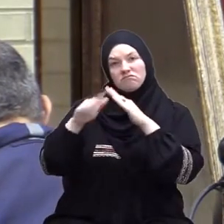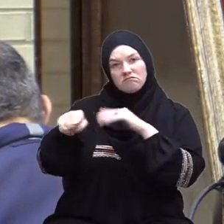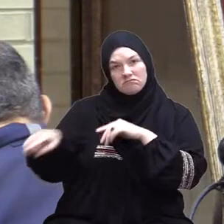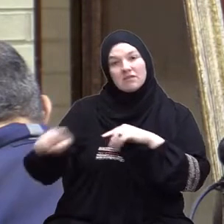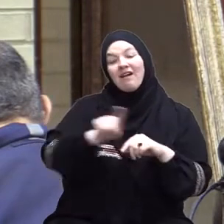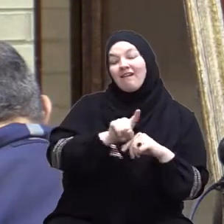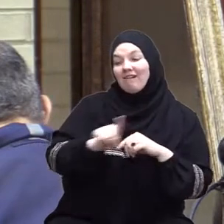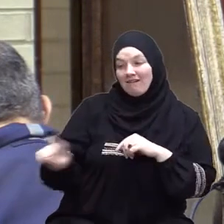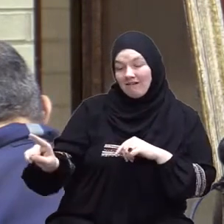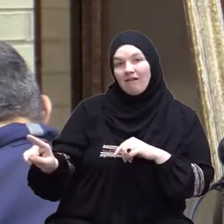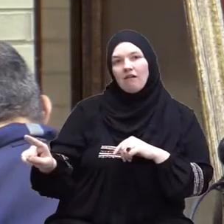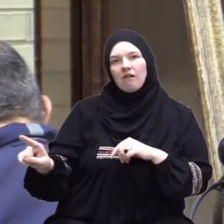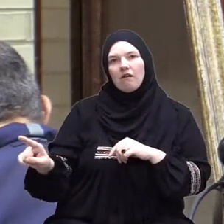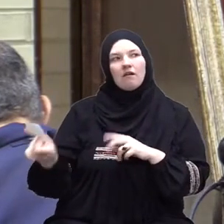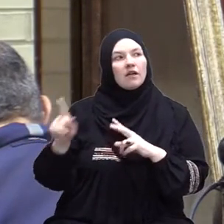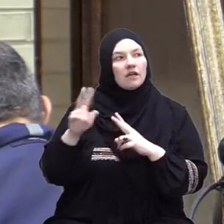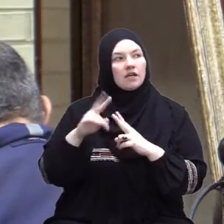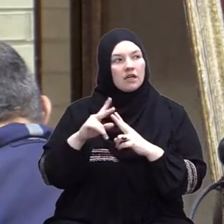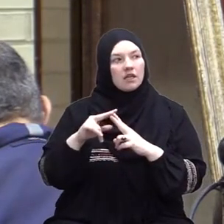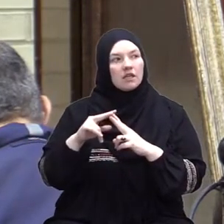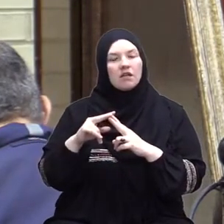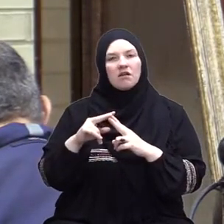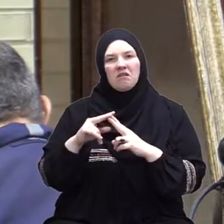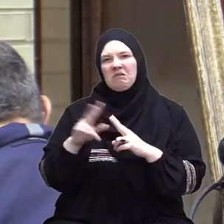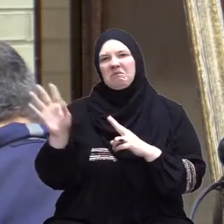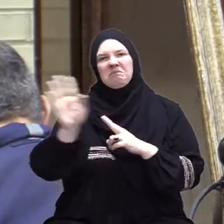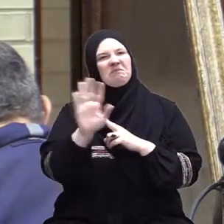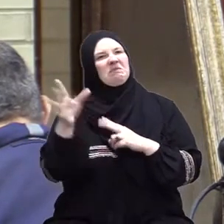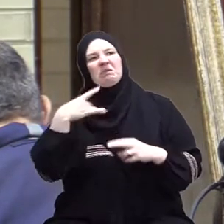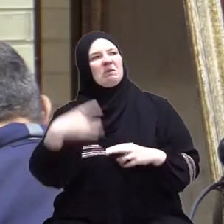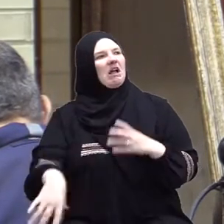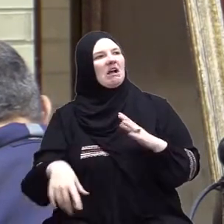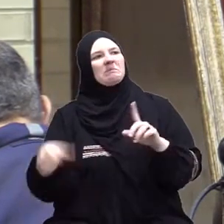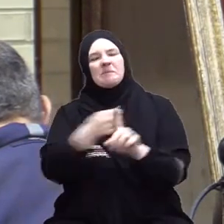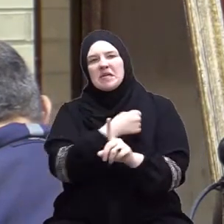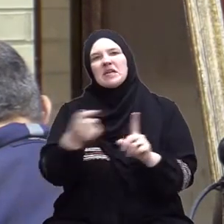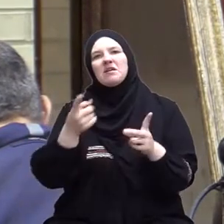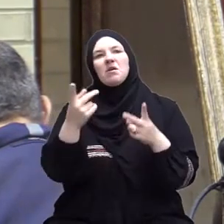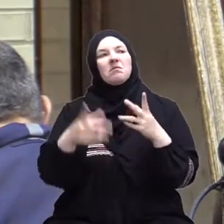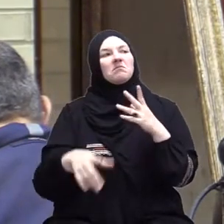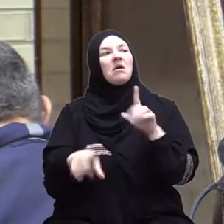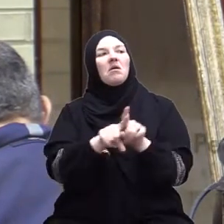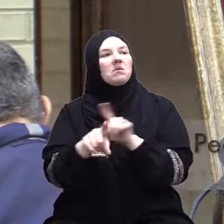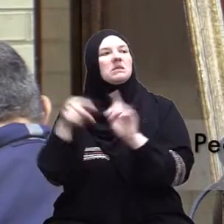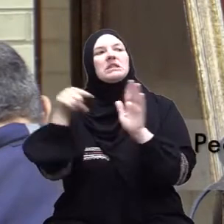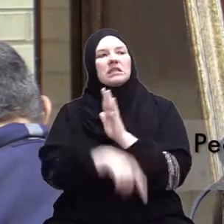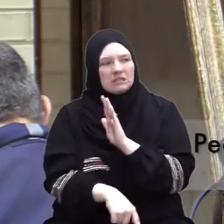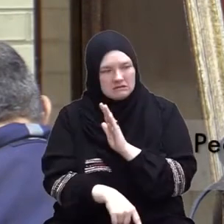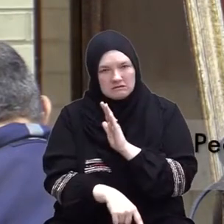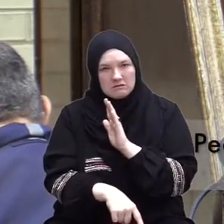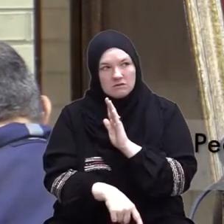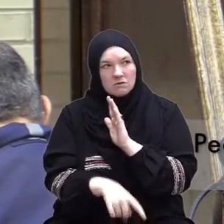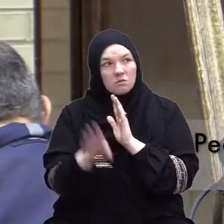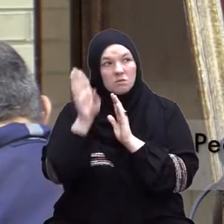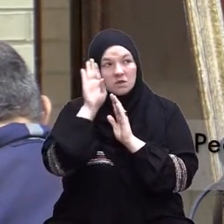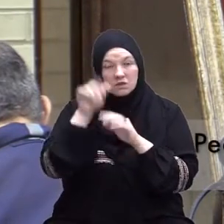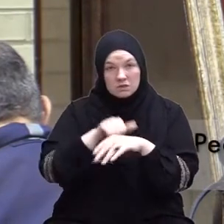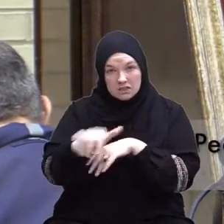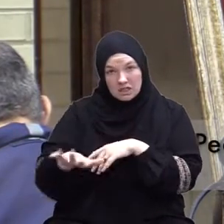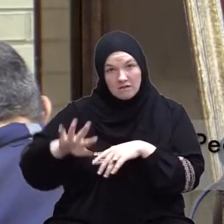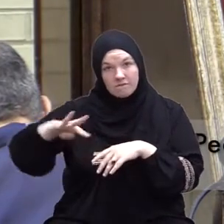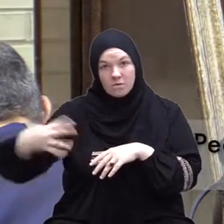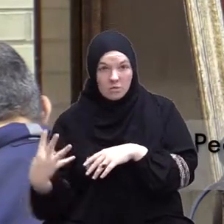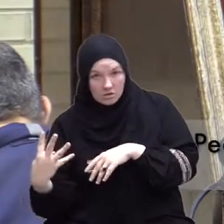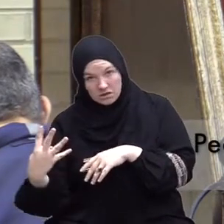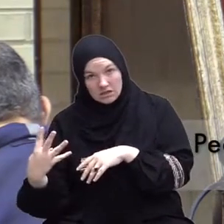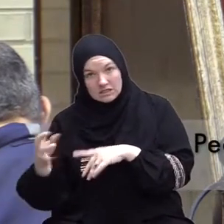particular, they are either refused, beaten, or killed. Would you send the fourth